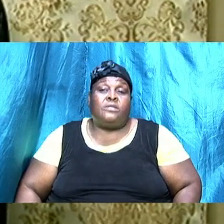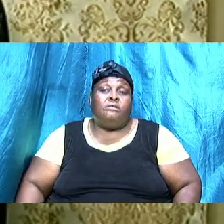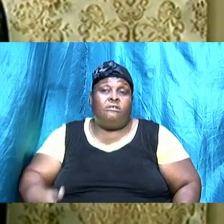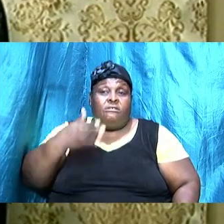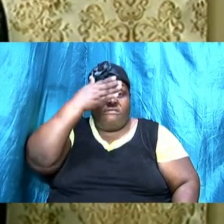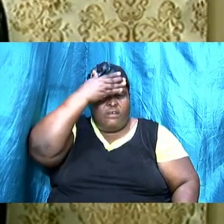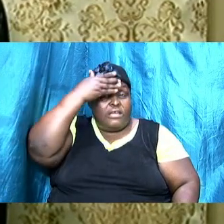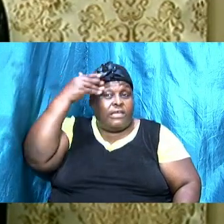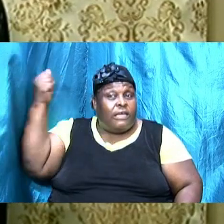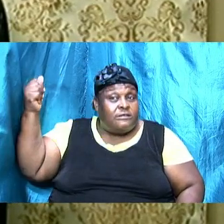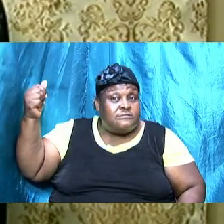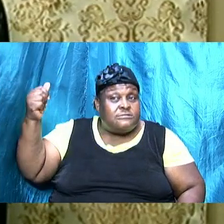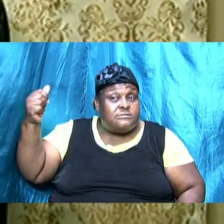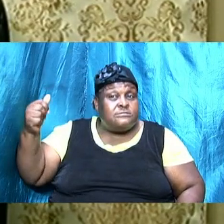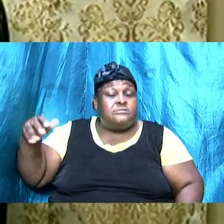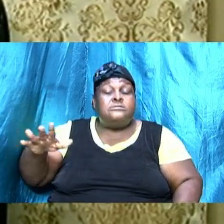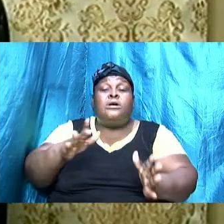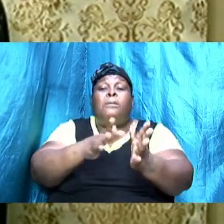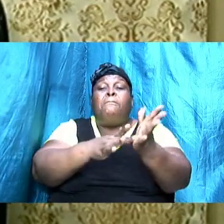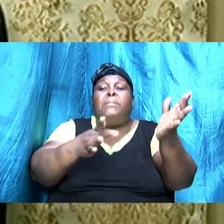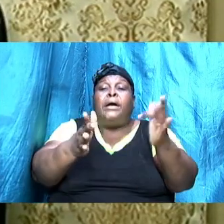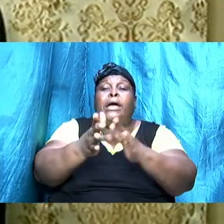Forget it. Bible.